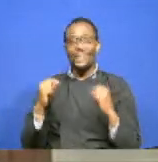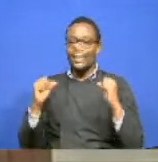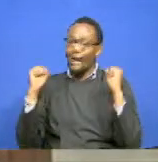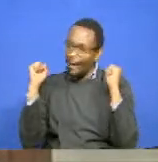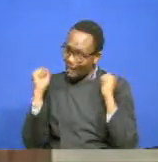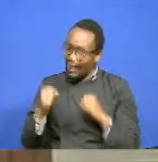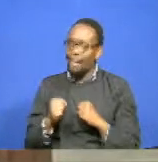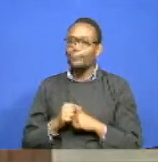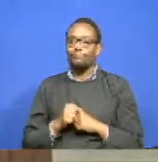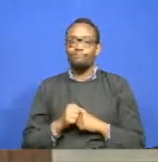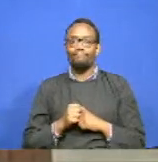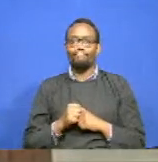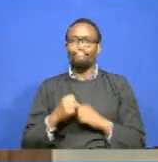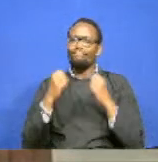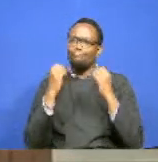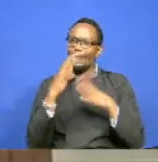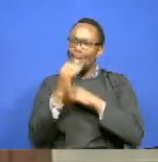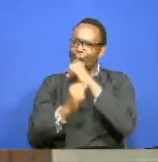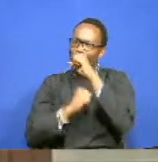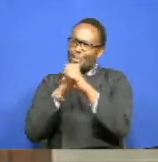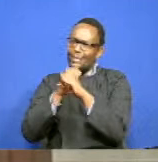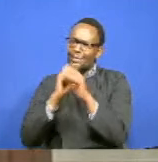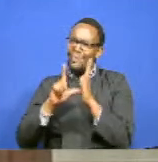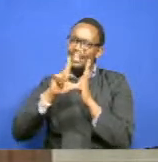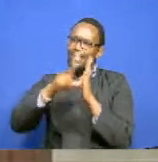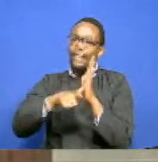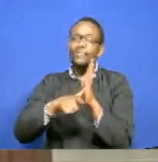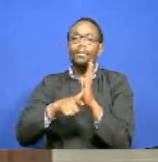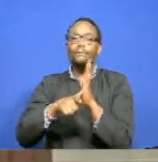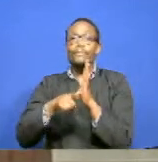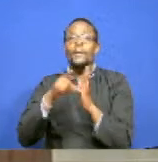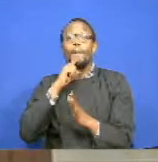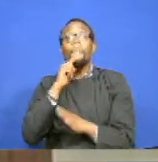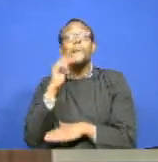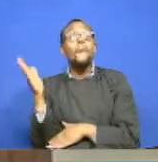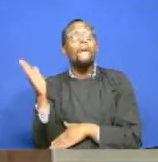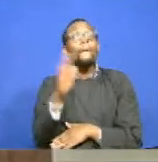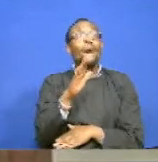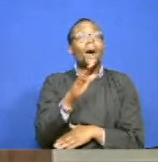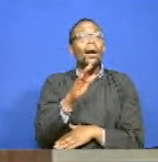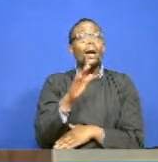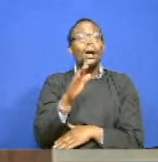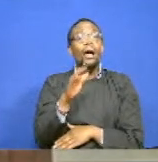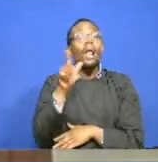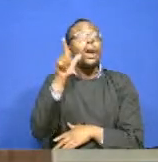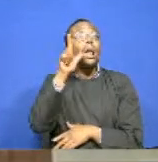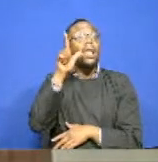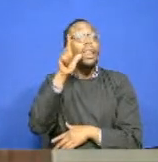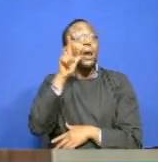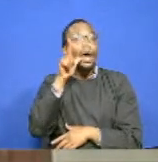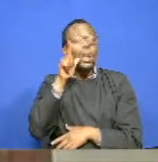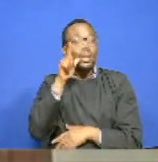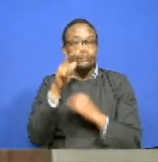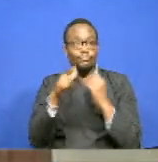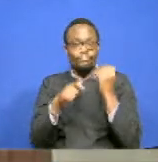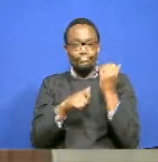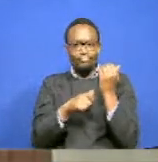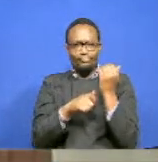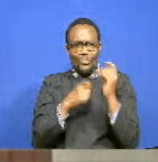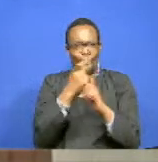years later, an aged missionary returned to London from Africa. His name was spoken